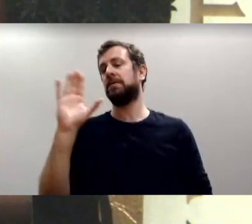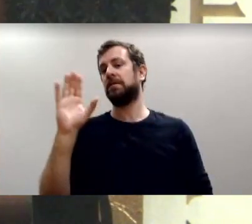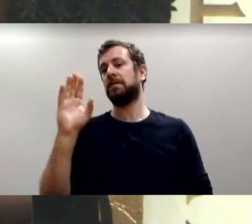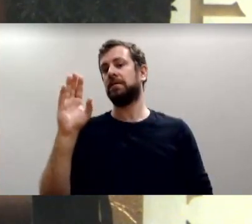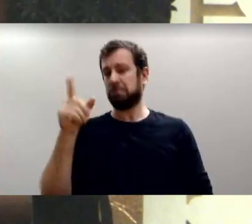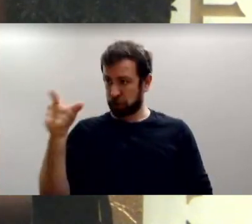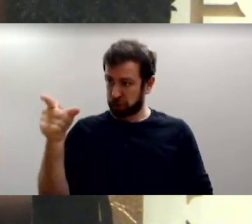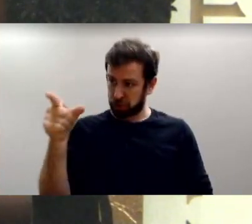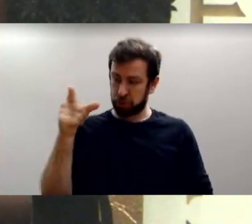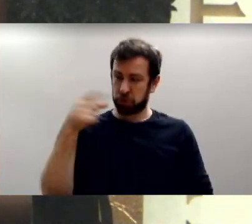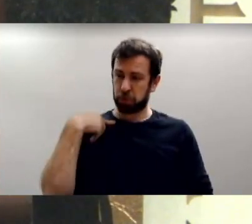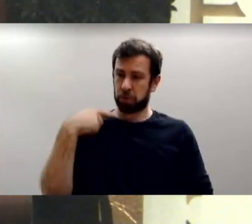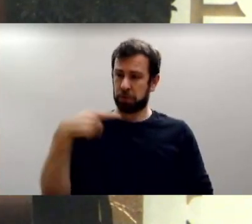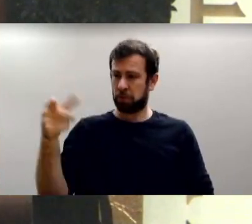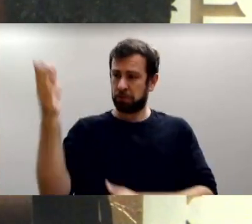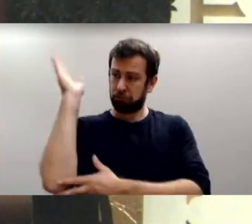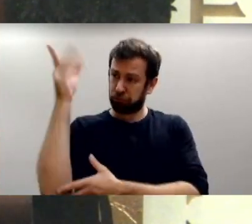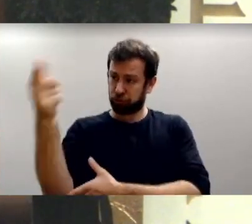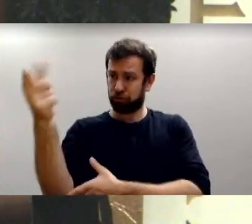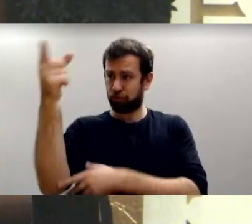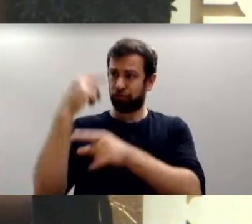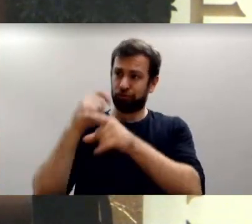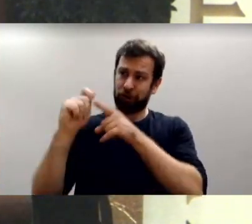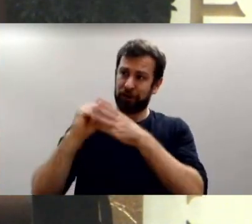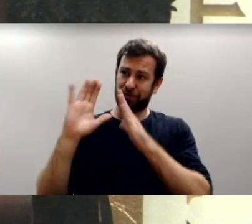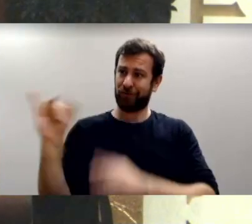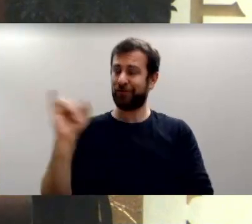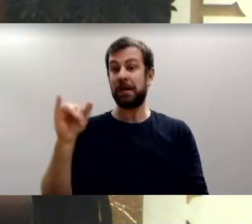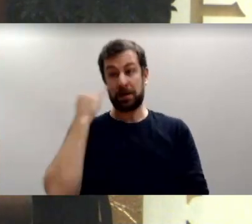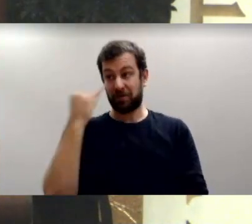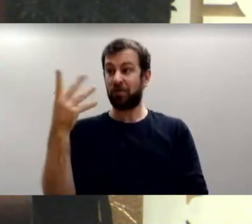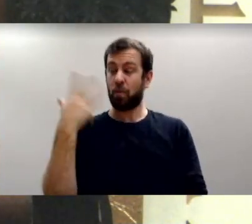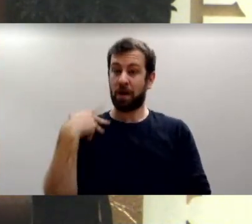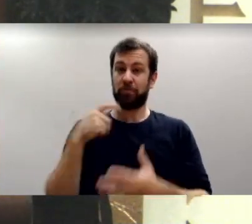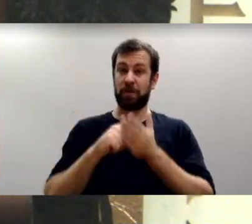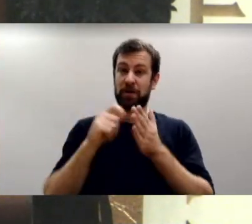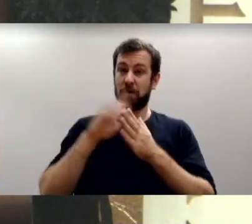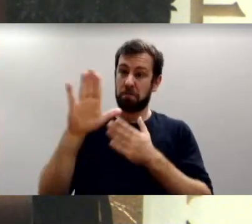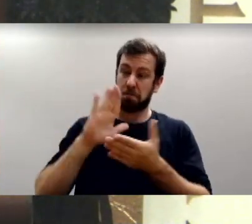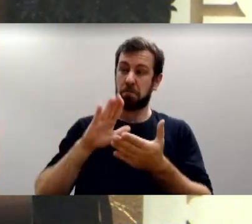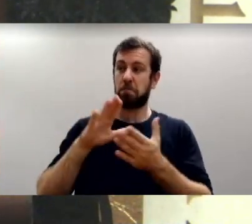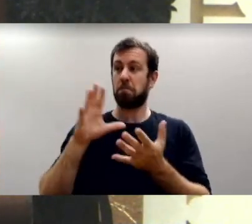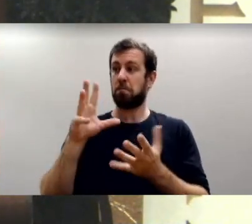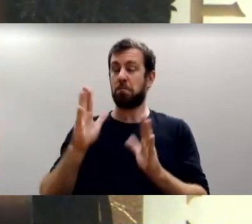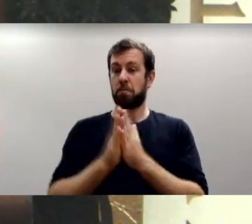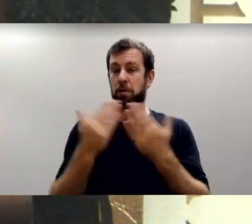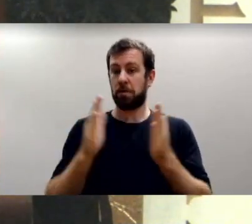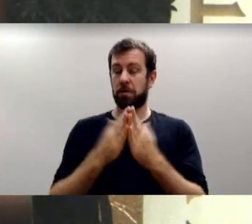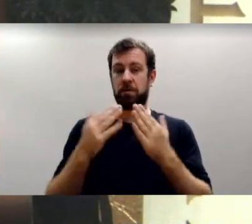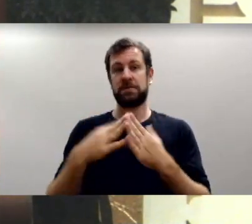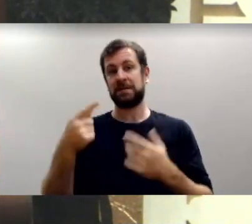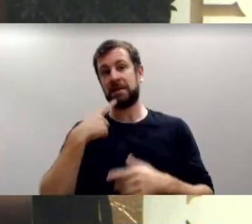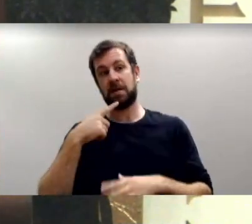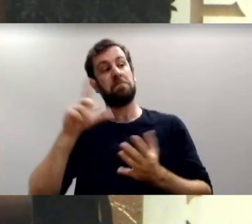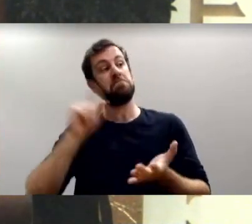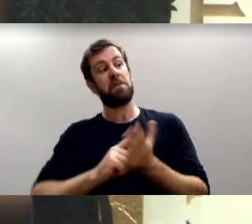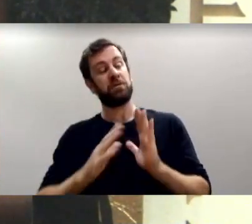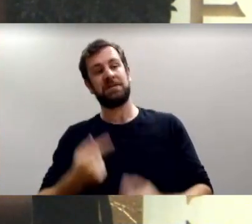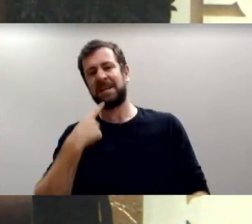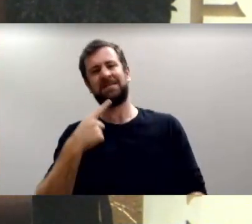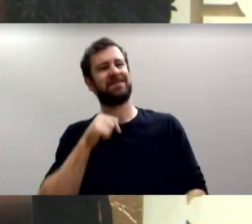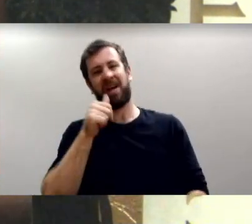writer. When you want to write your book and get it published, the publisher will say, okay, not more than 300 pages.